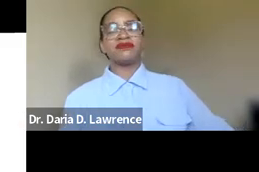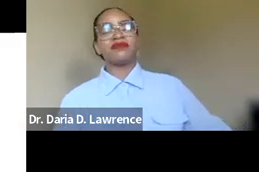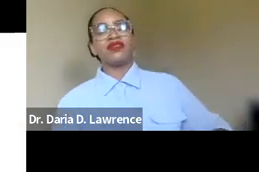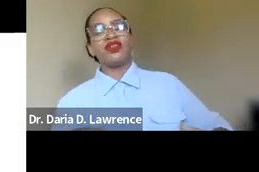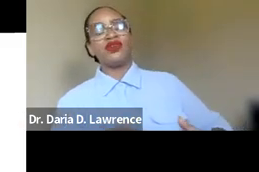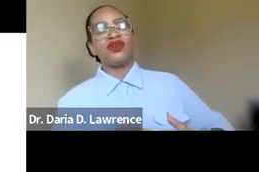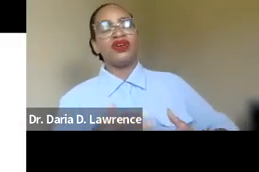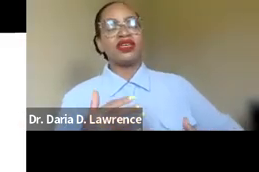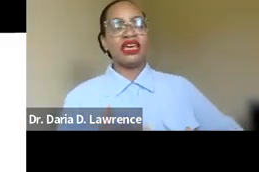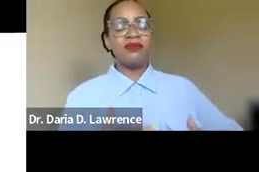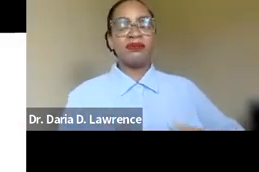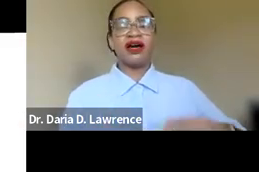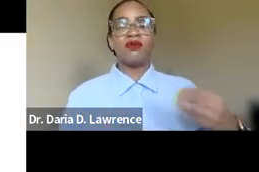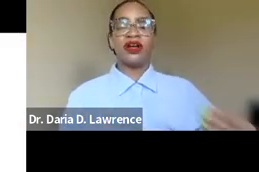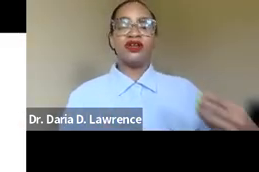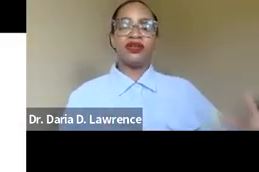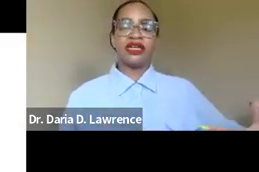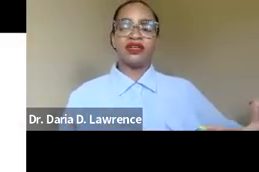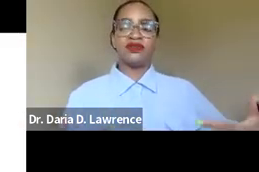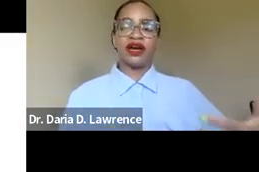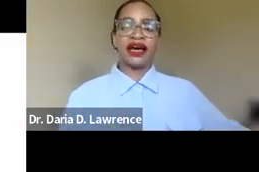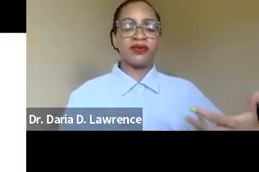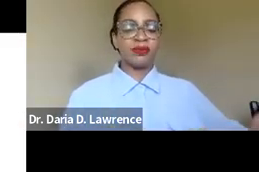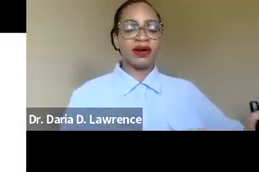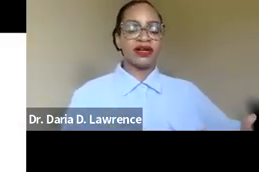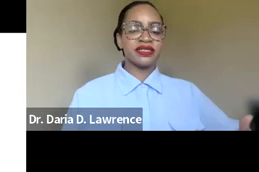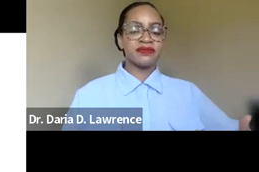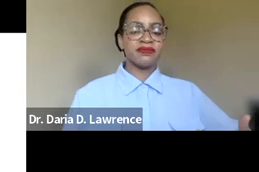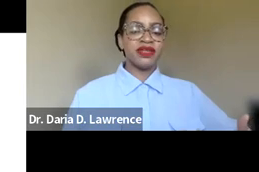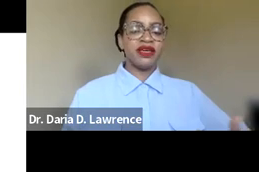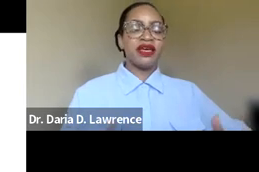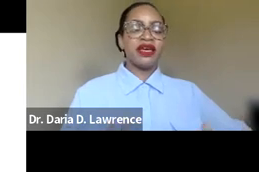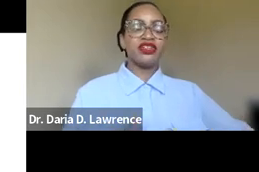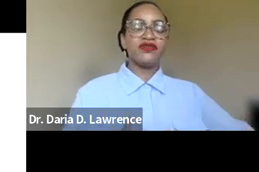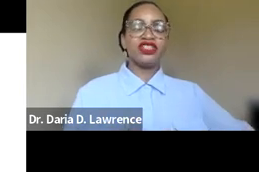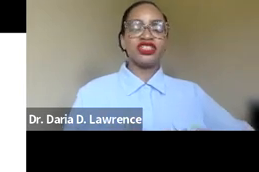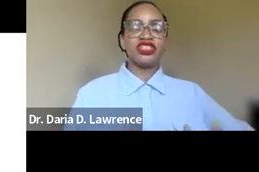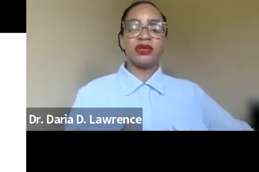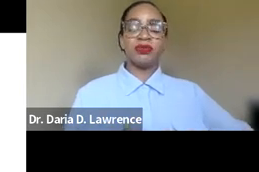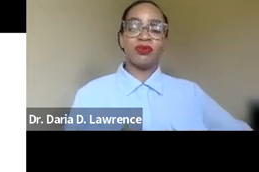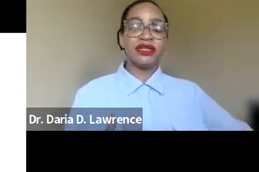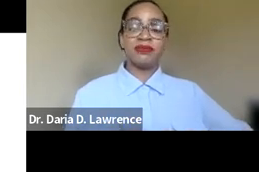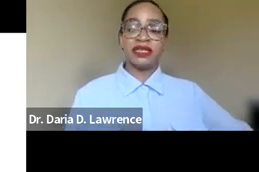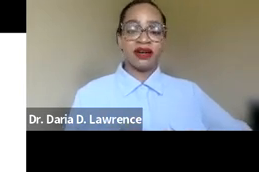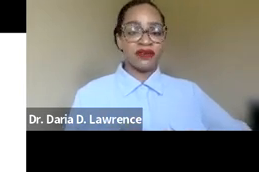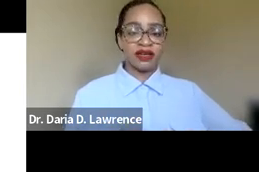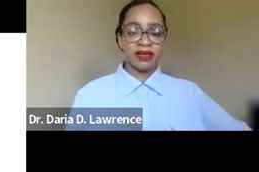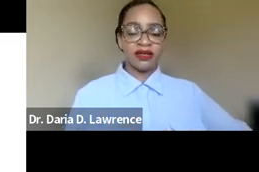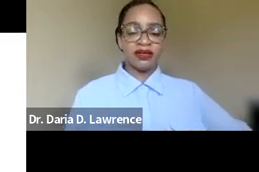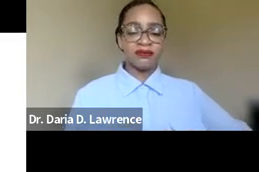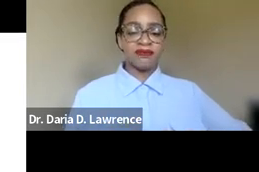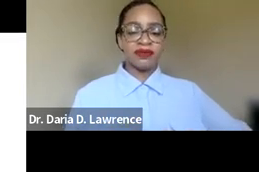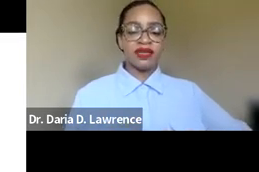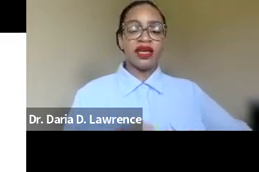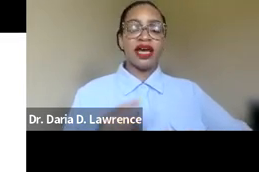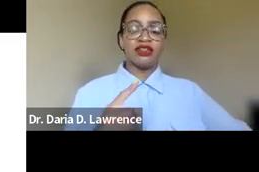intervention. Keep in mind, what do you need for adequate progress? Intervention should be appropriate to meet the area of academic